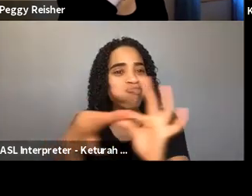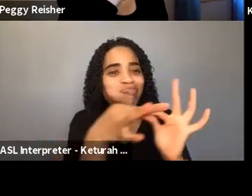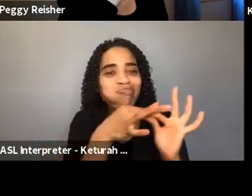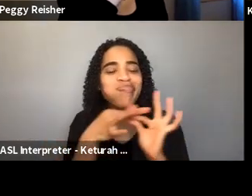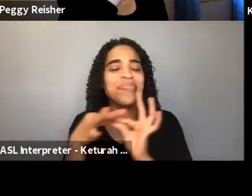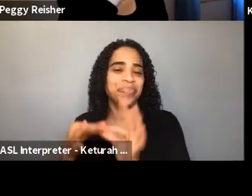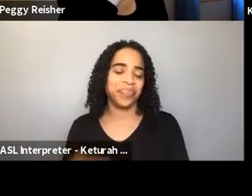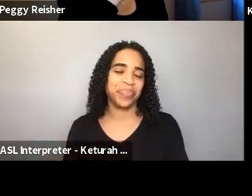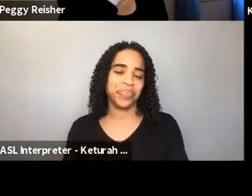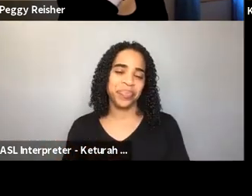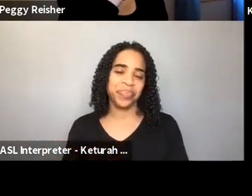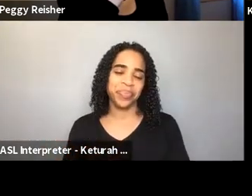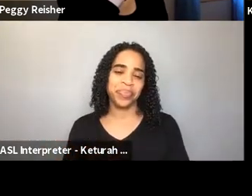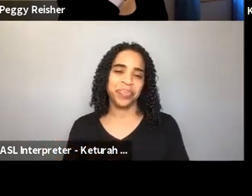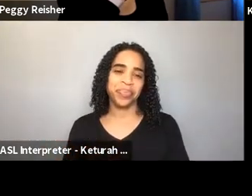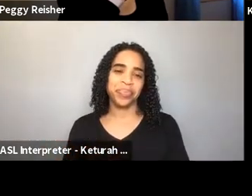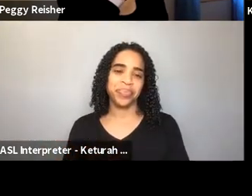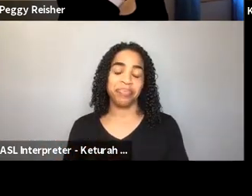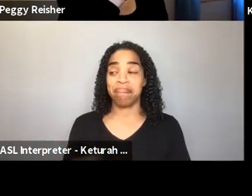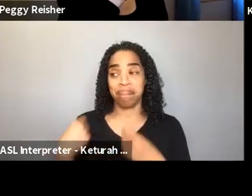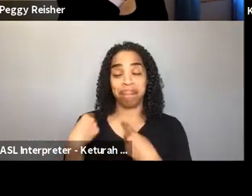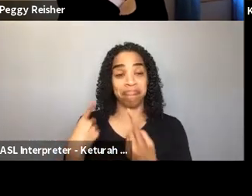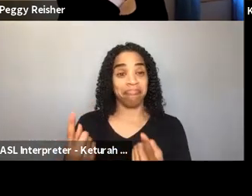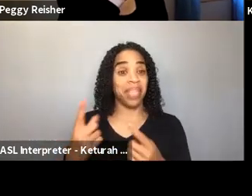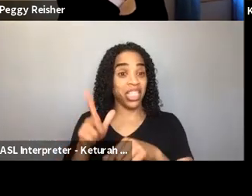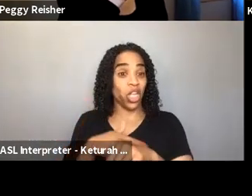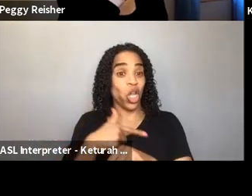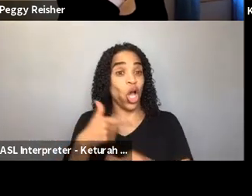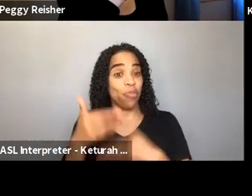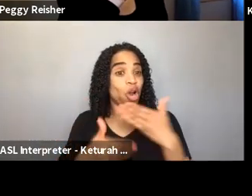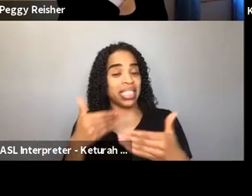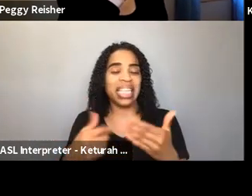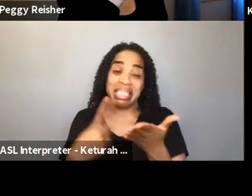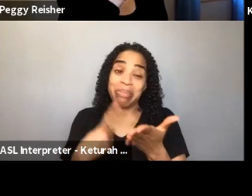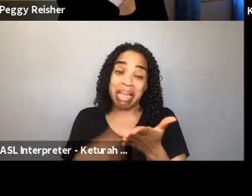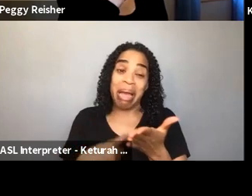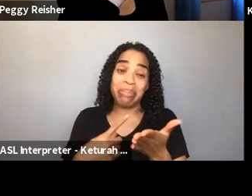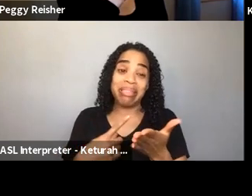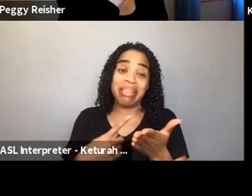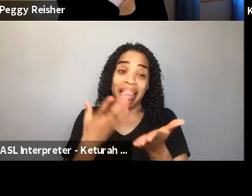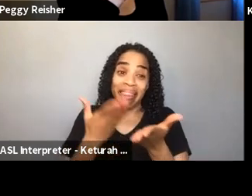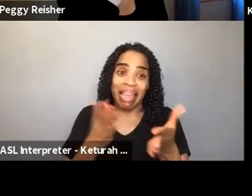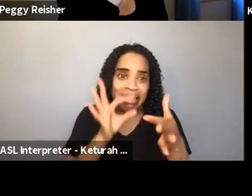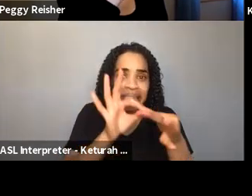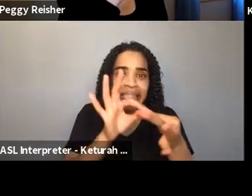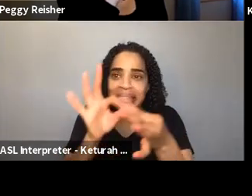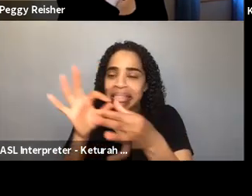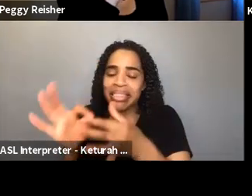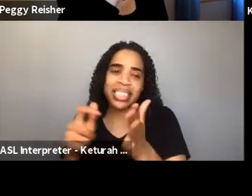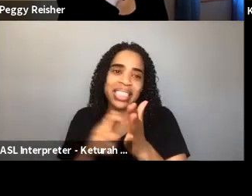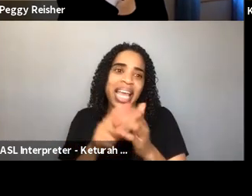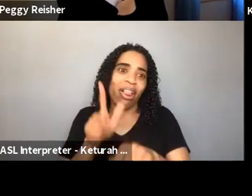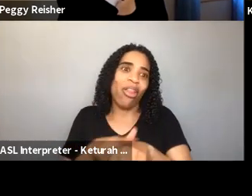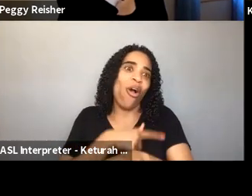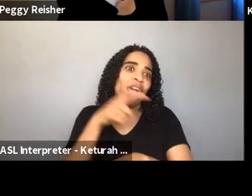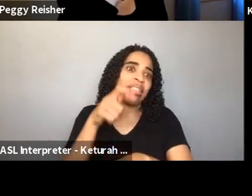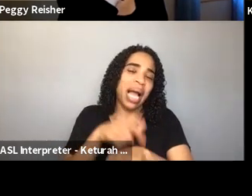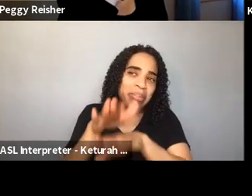It's been a process. It's not always been a fast process, but I